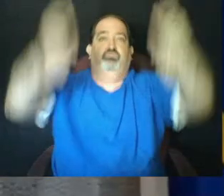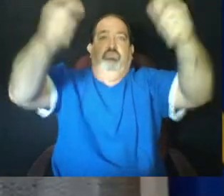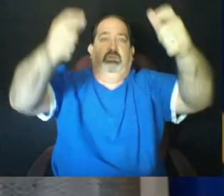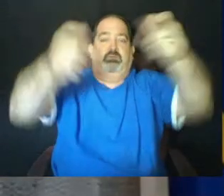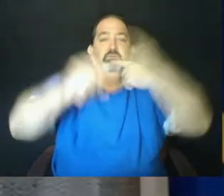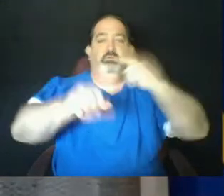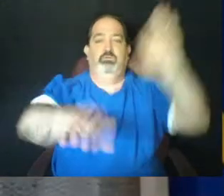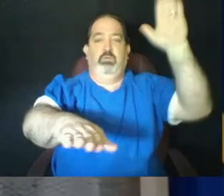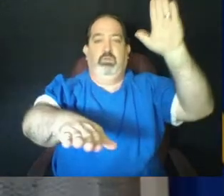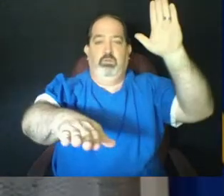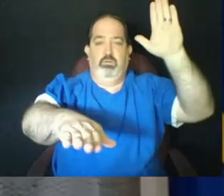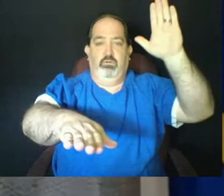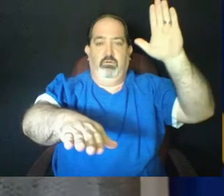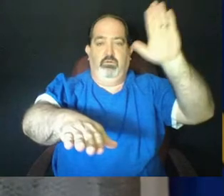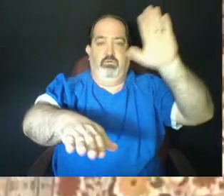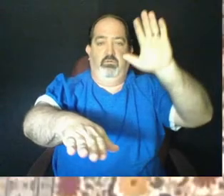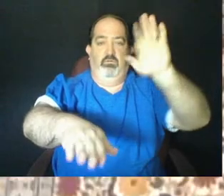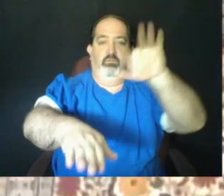which to swear fealty.